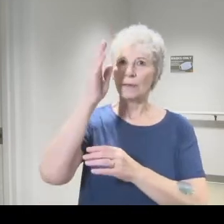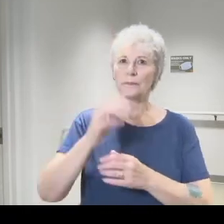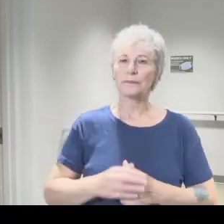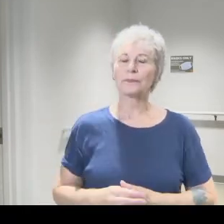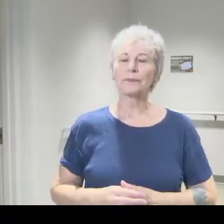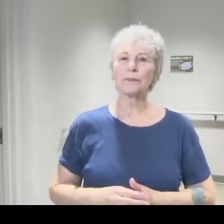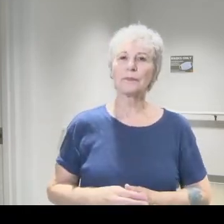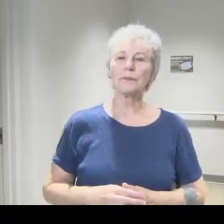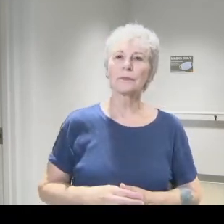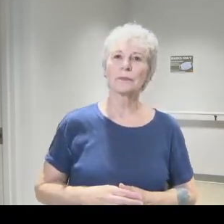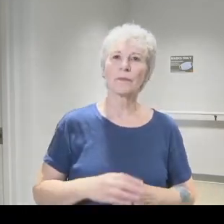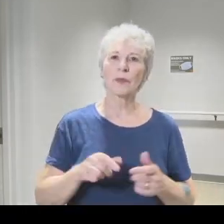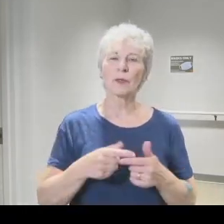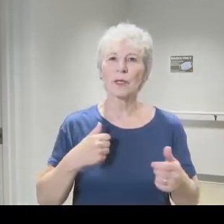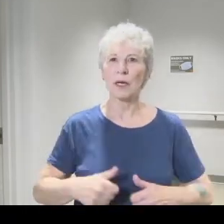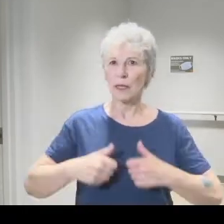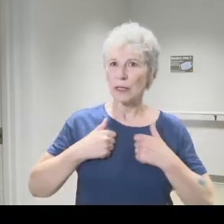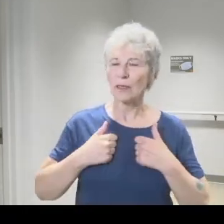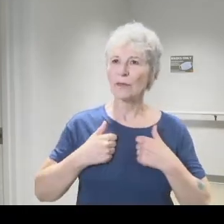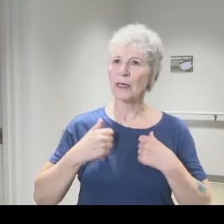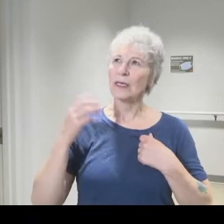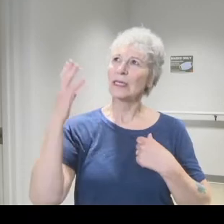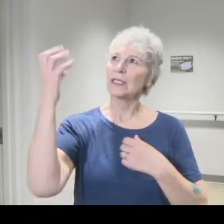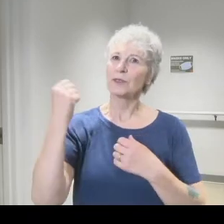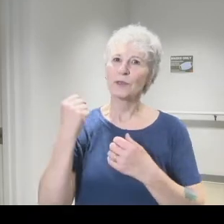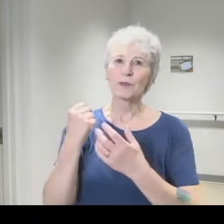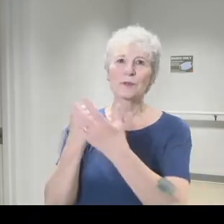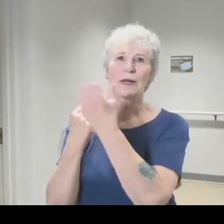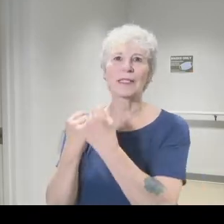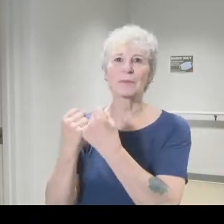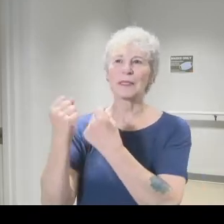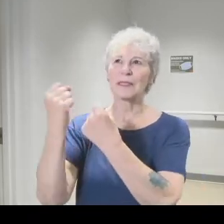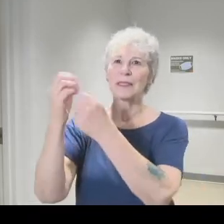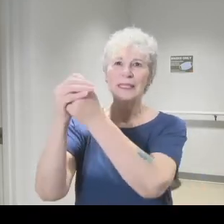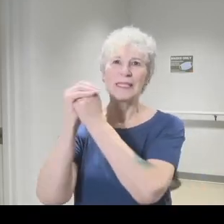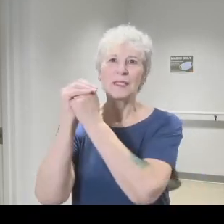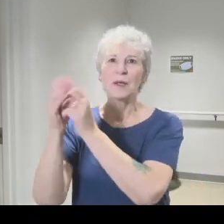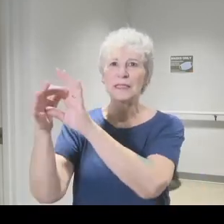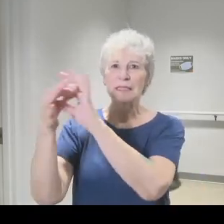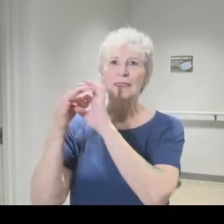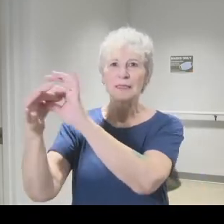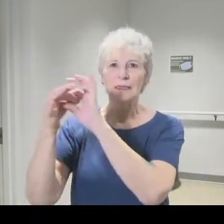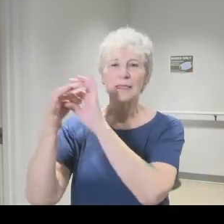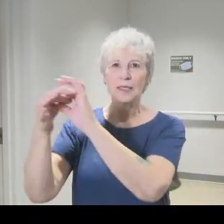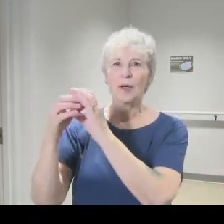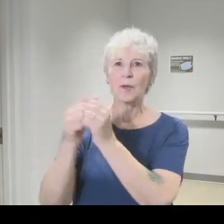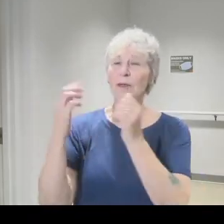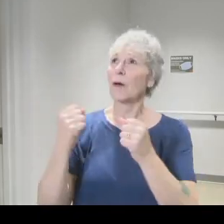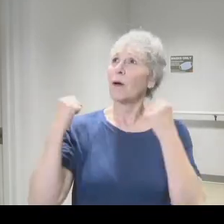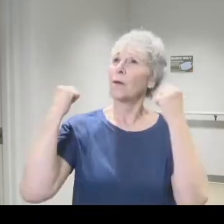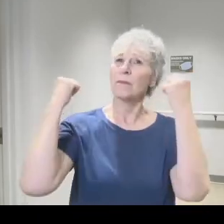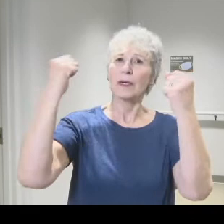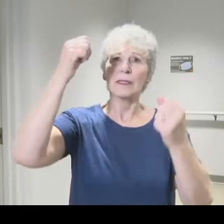When we walk grasping the power that we have, grasping the relation that we have with the Almighty